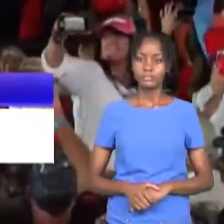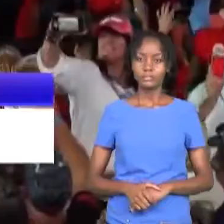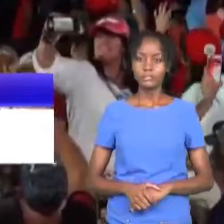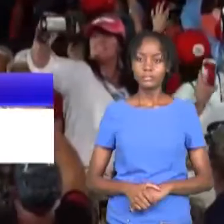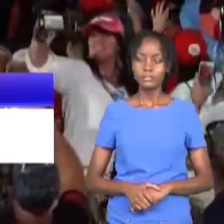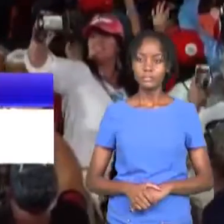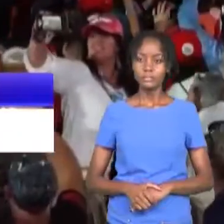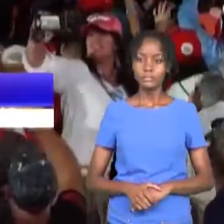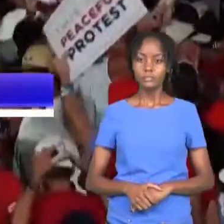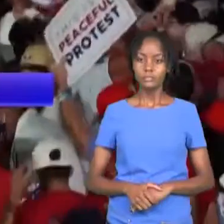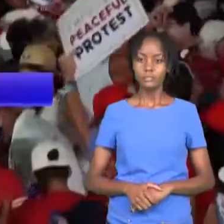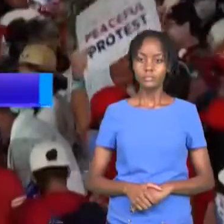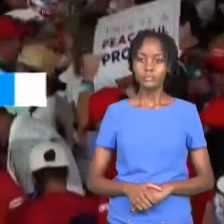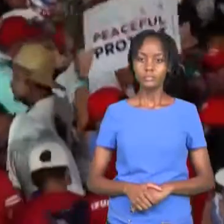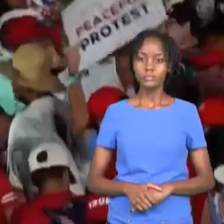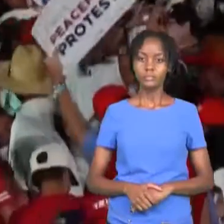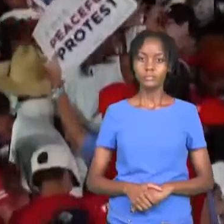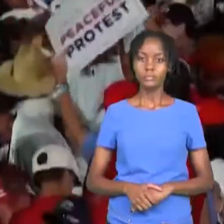Vicky Mugambi, Switch TV.